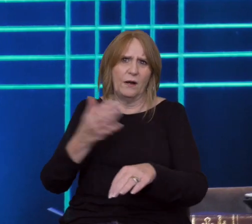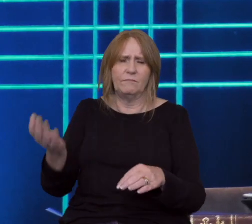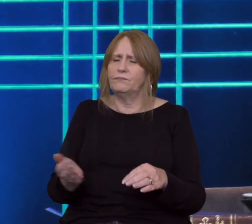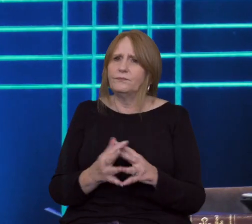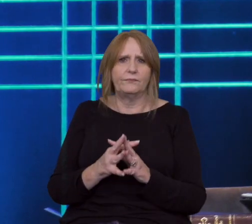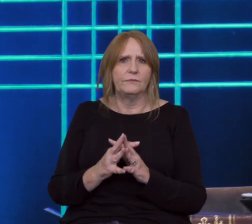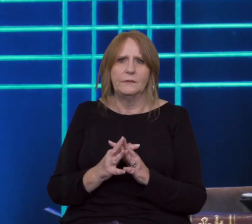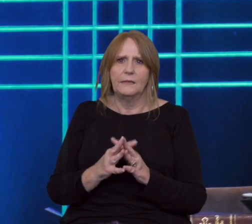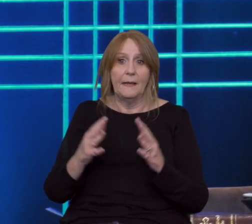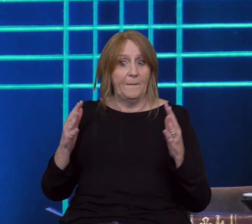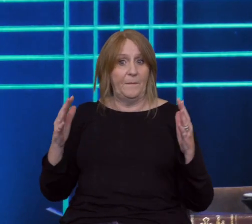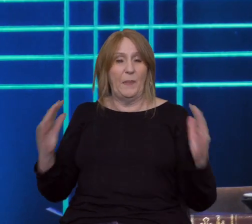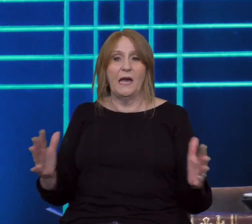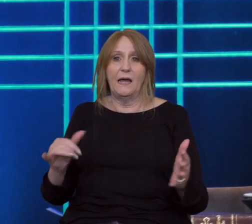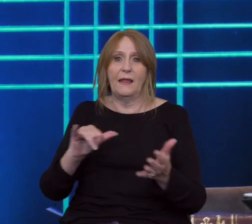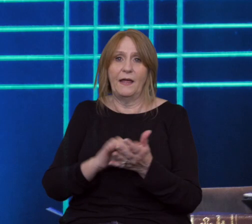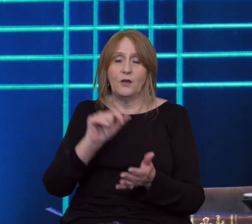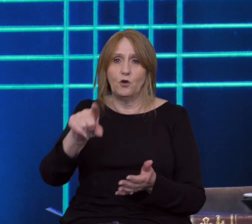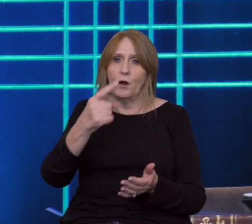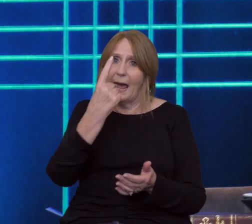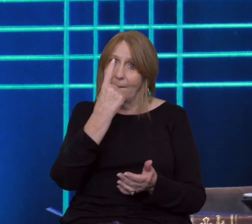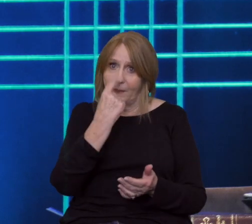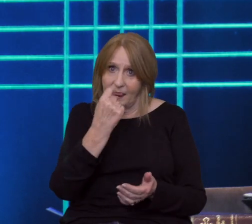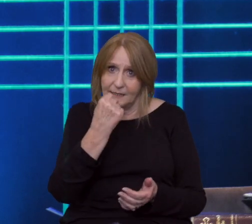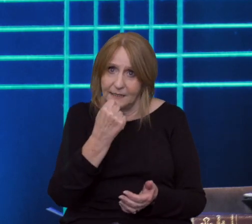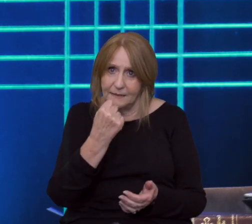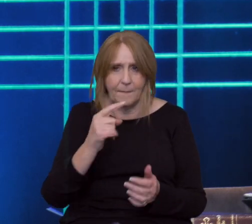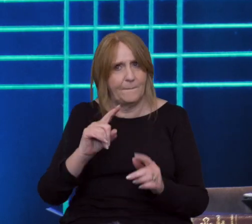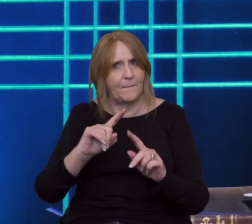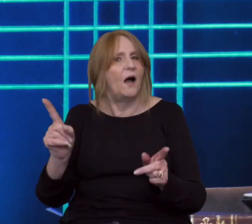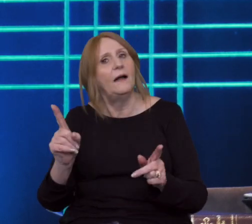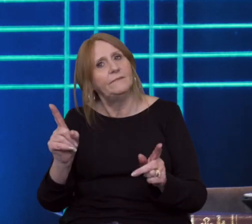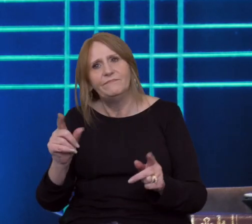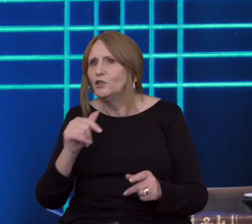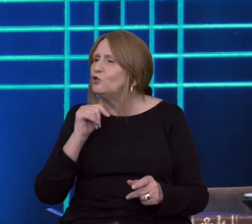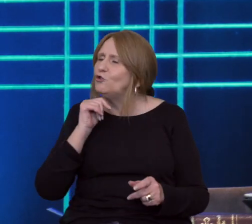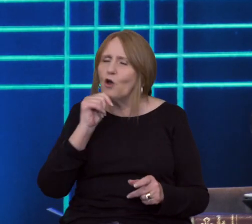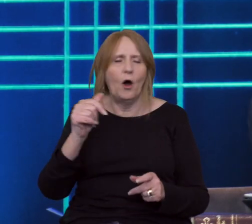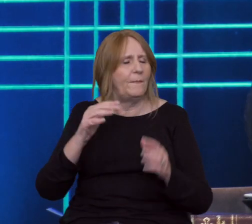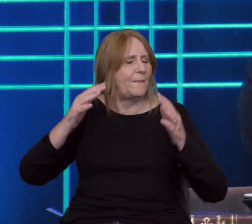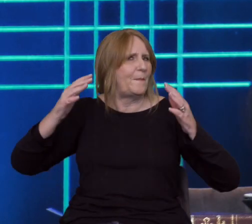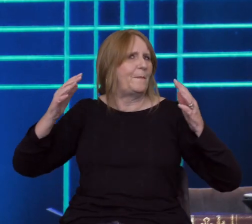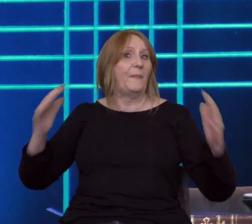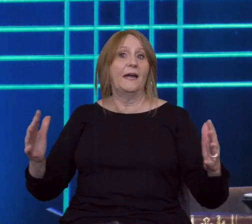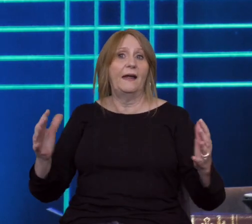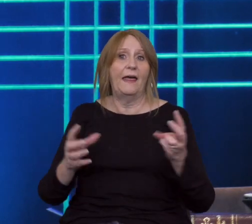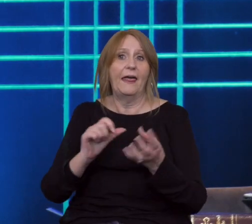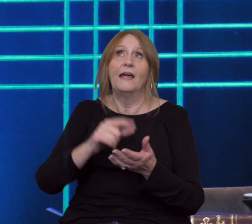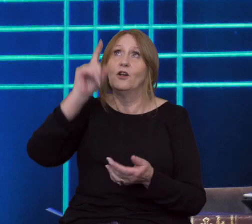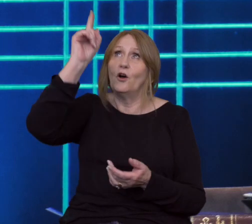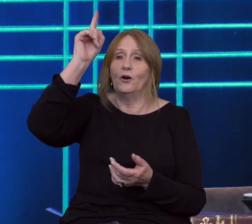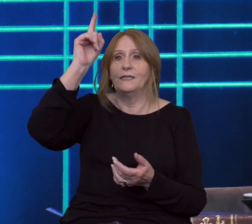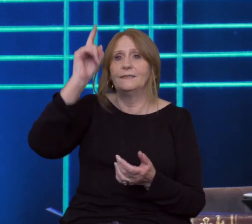ability. But it's not bigger than God. And the key to this success